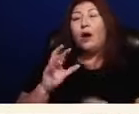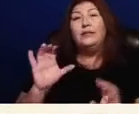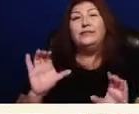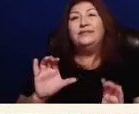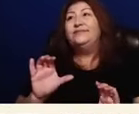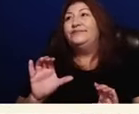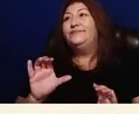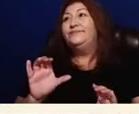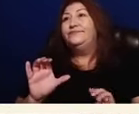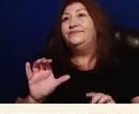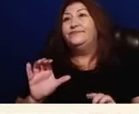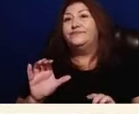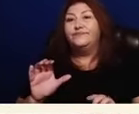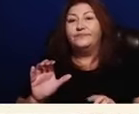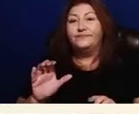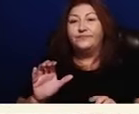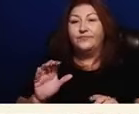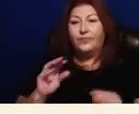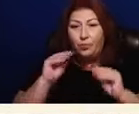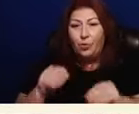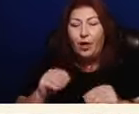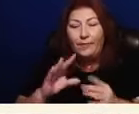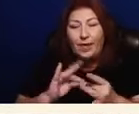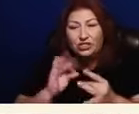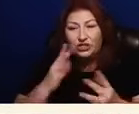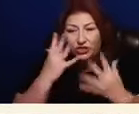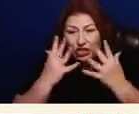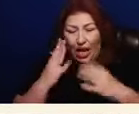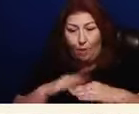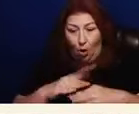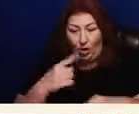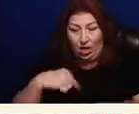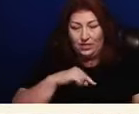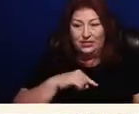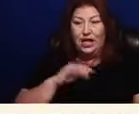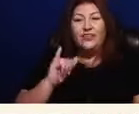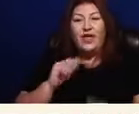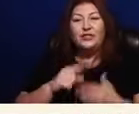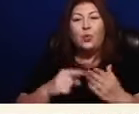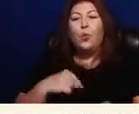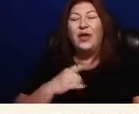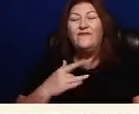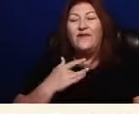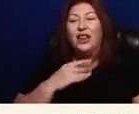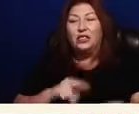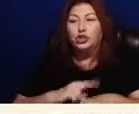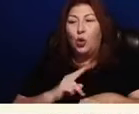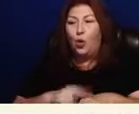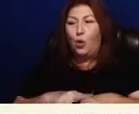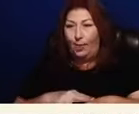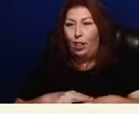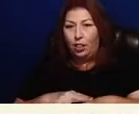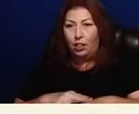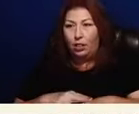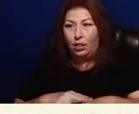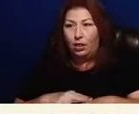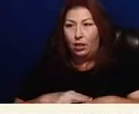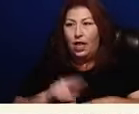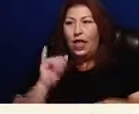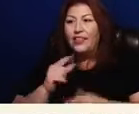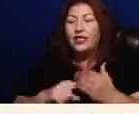emit messages of shame onto us, that is what we feel is normal. Okay, that's what we